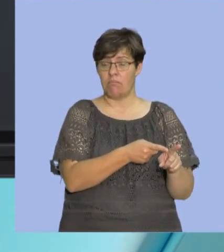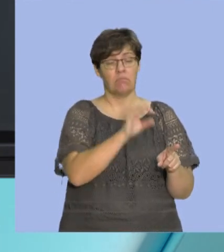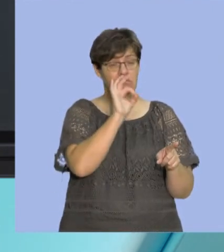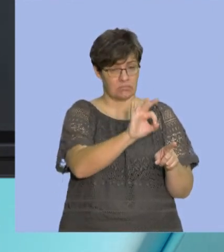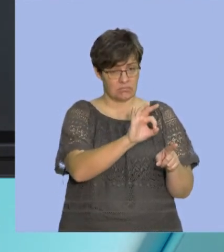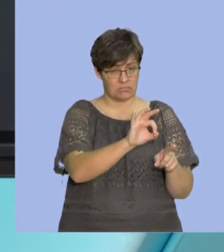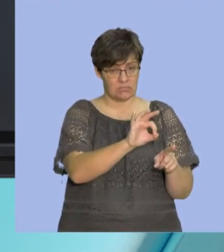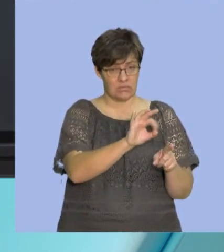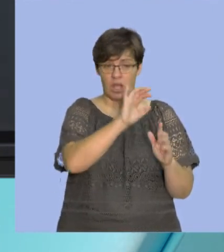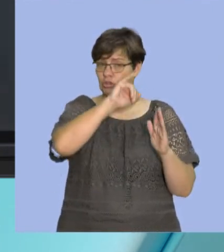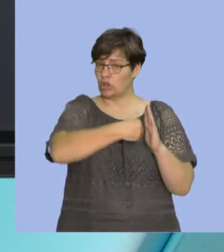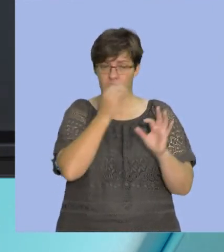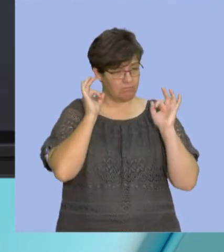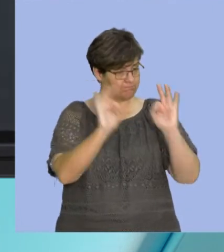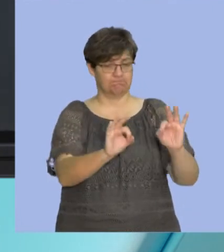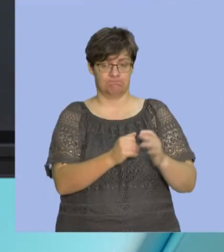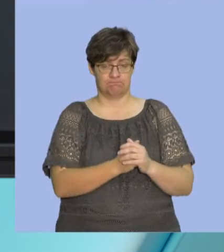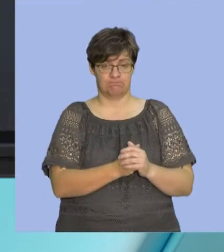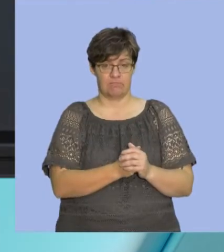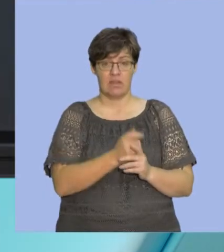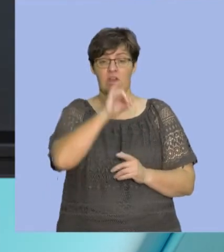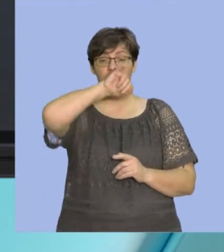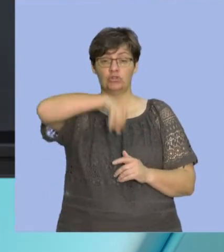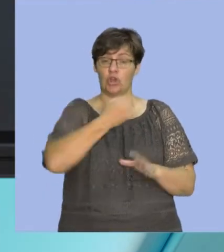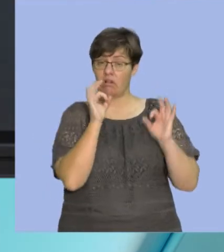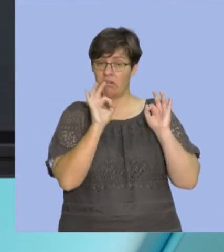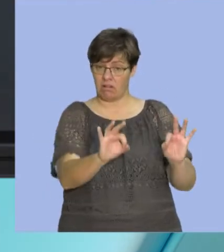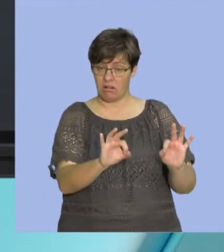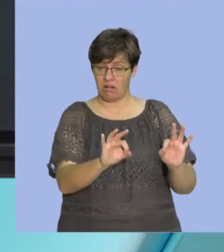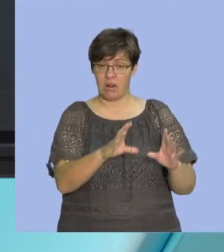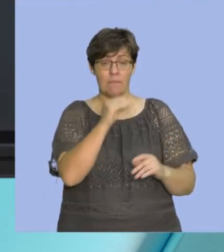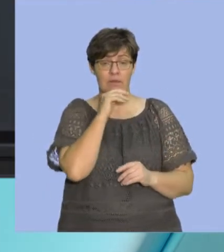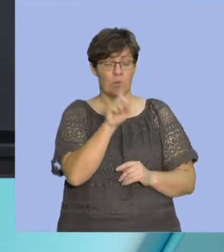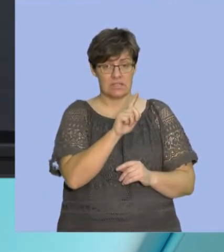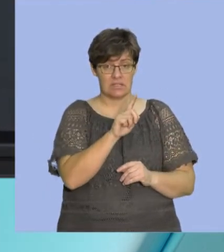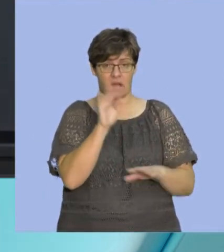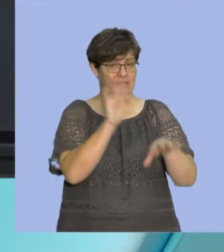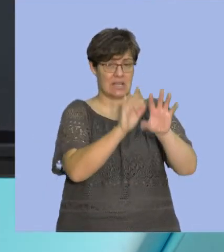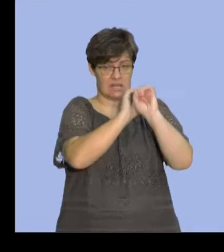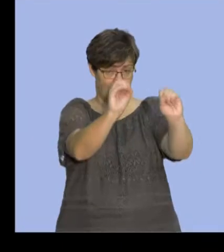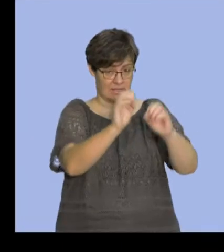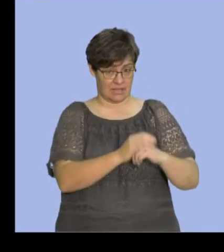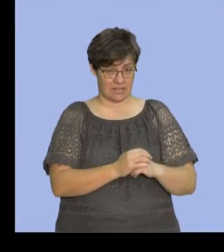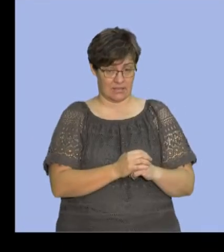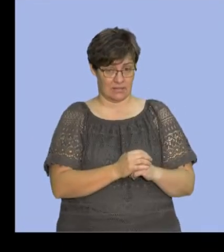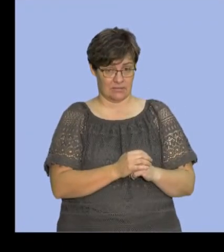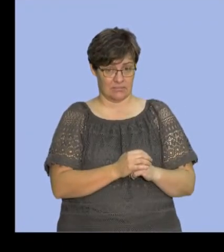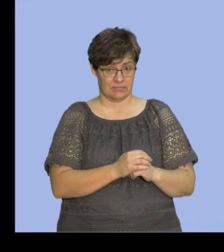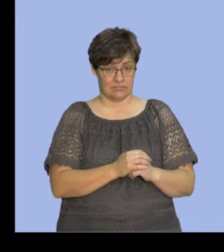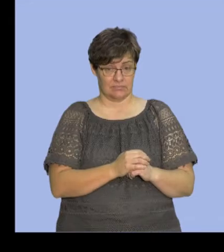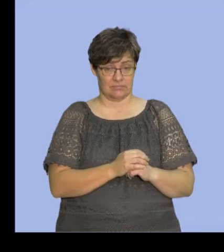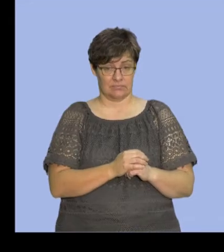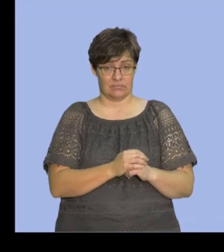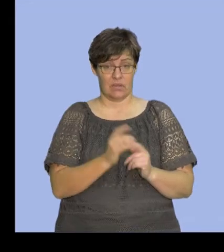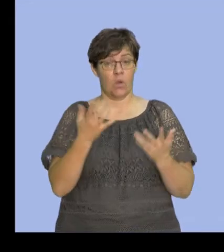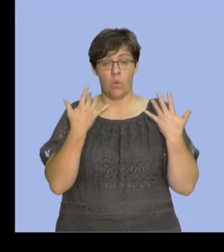correctly. The journal is correct. If your journal is correct, that means you don't touch the control at all.